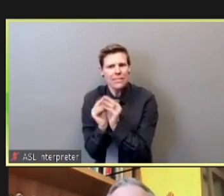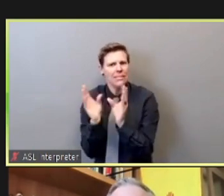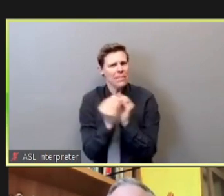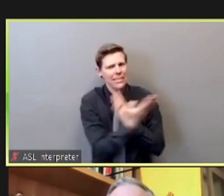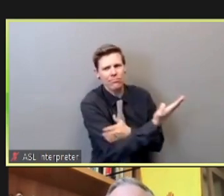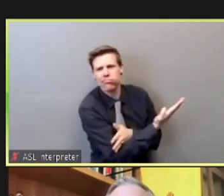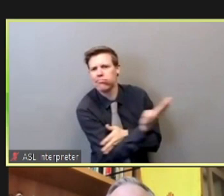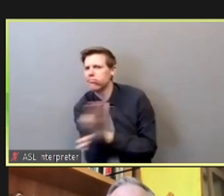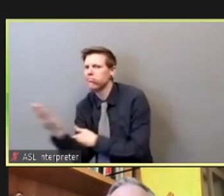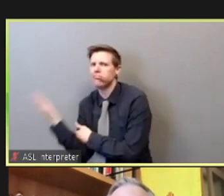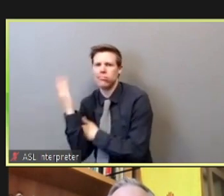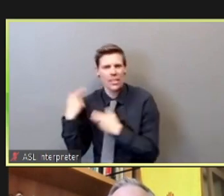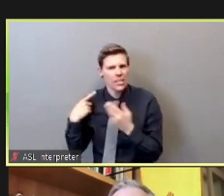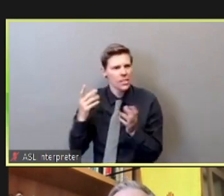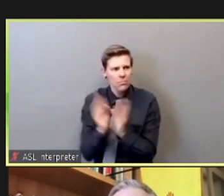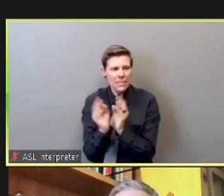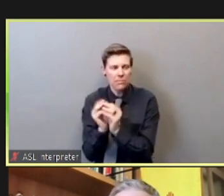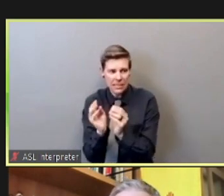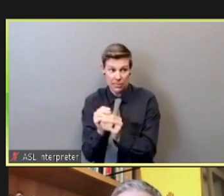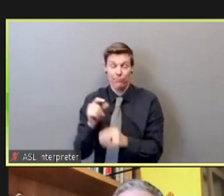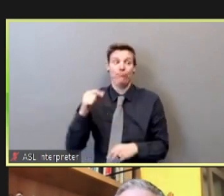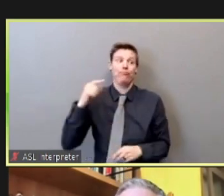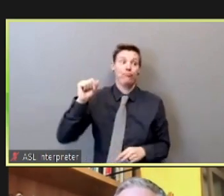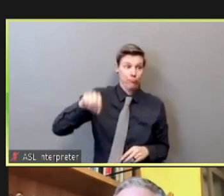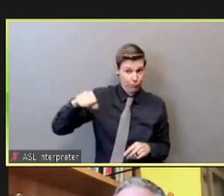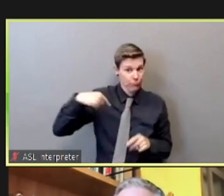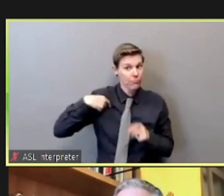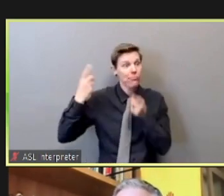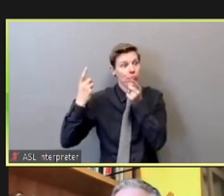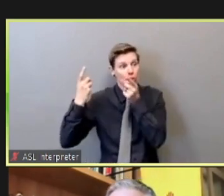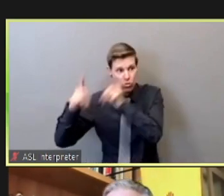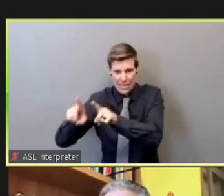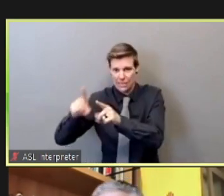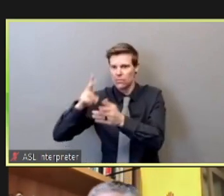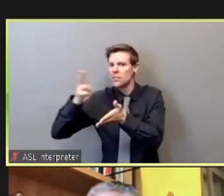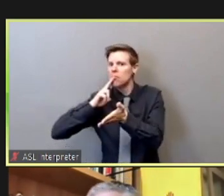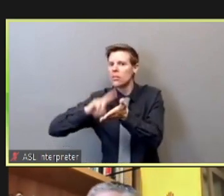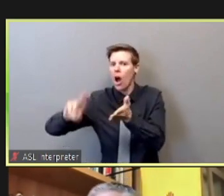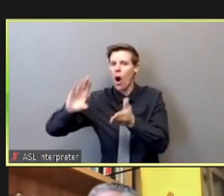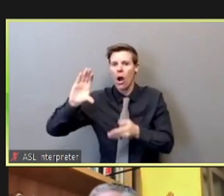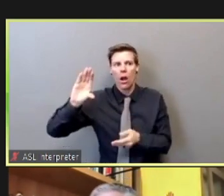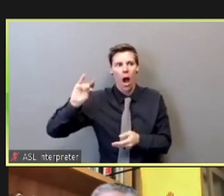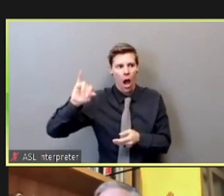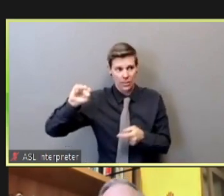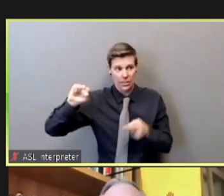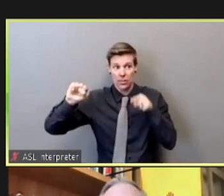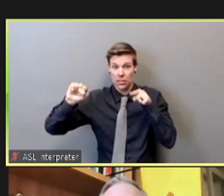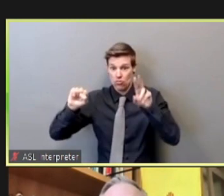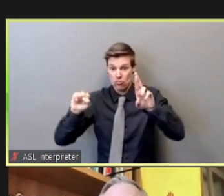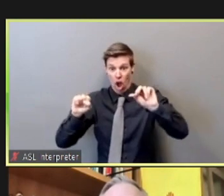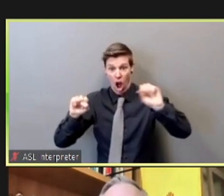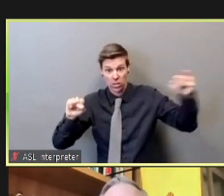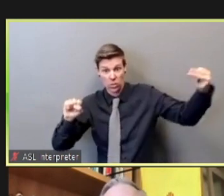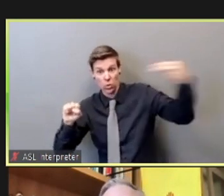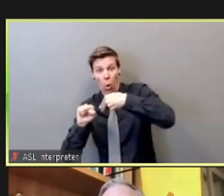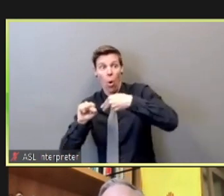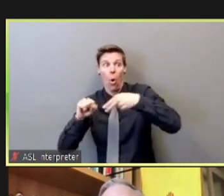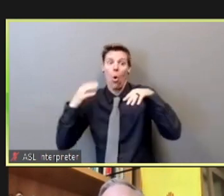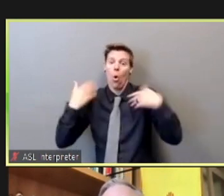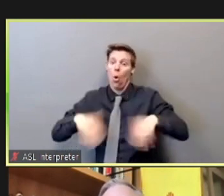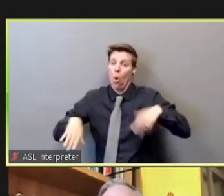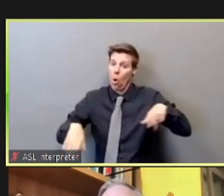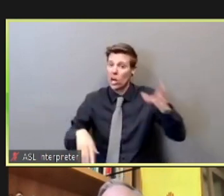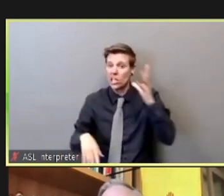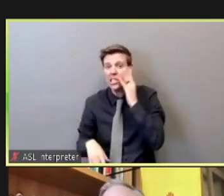with Secretary Collins. We're extremely fortunate to have brought in an internationally experienced epidemiologist,